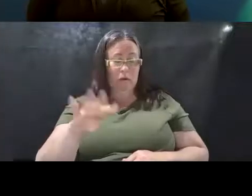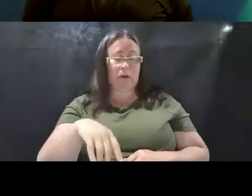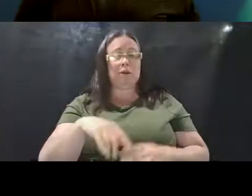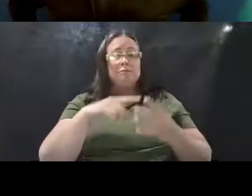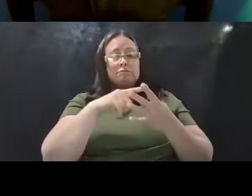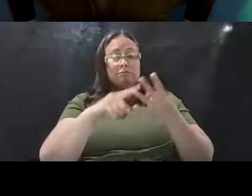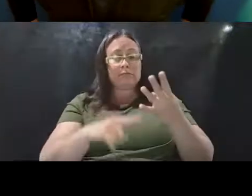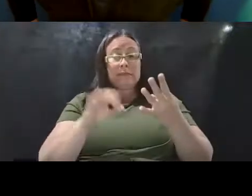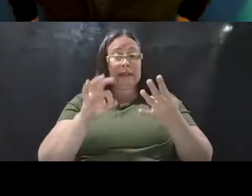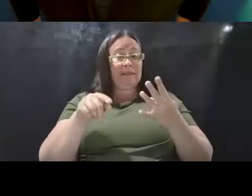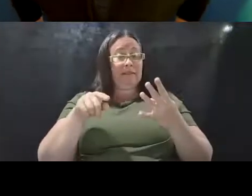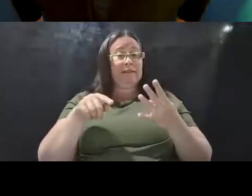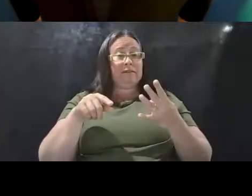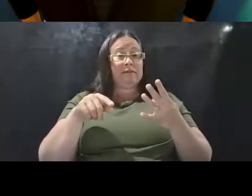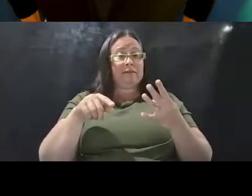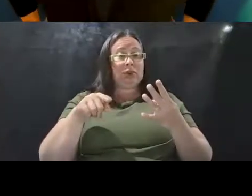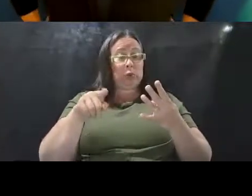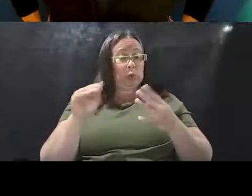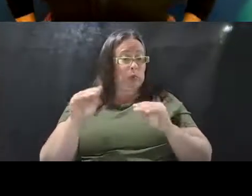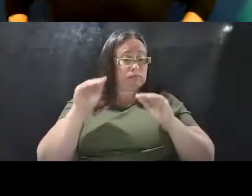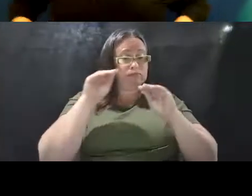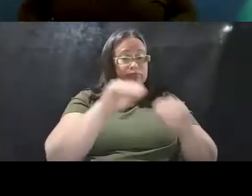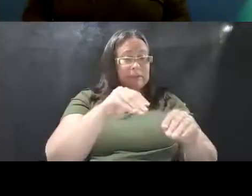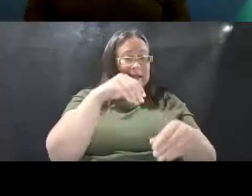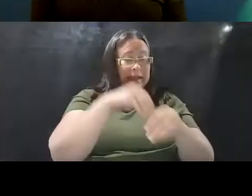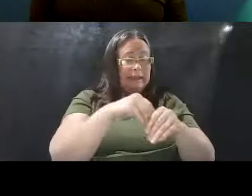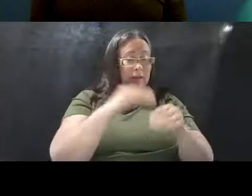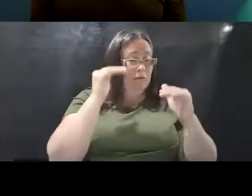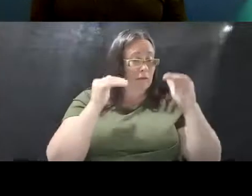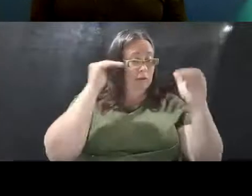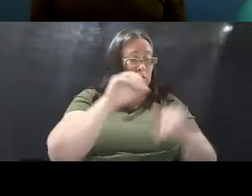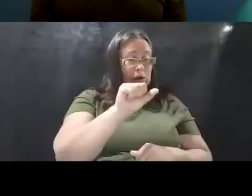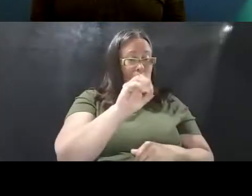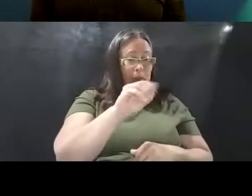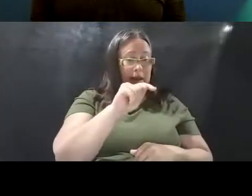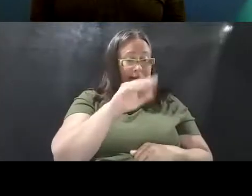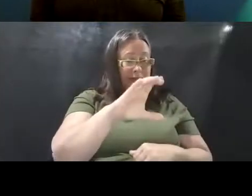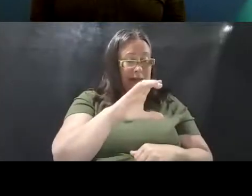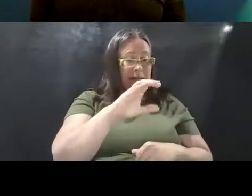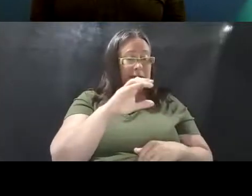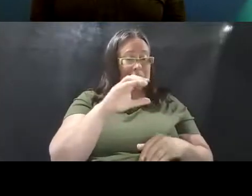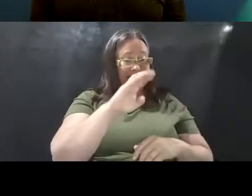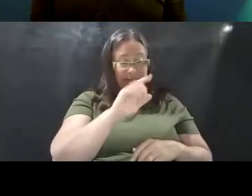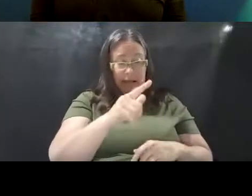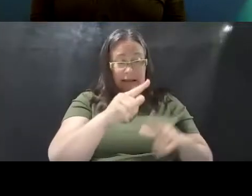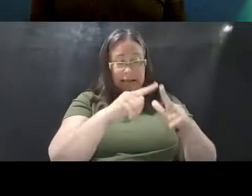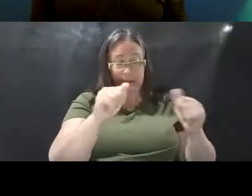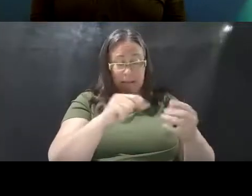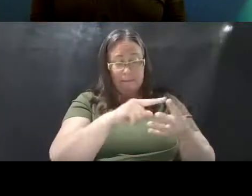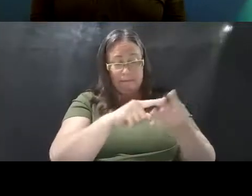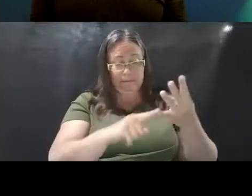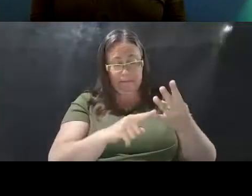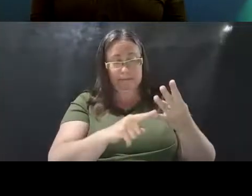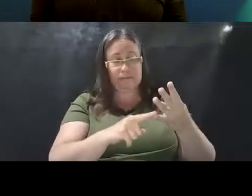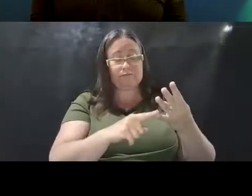that if you introduce them back into an adult somatic cell at the same time, over a period of